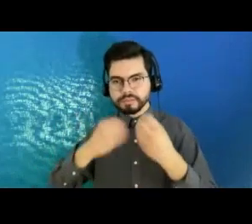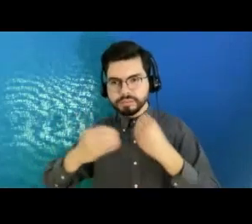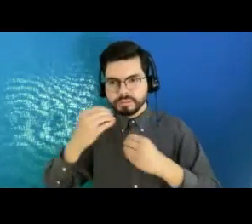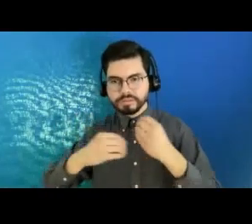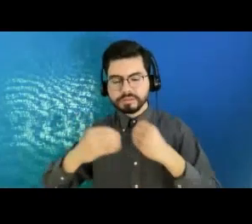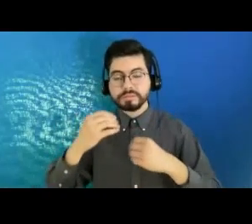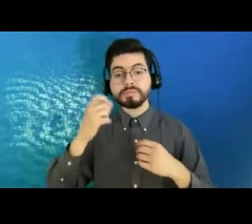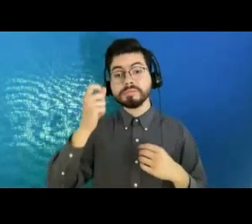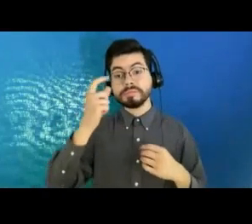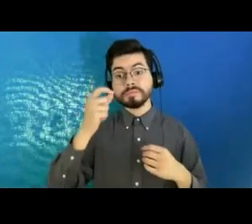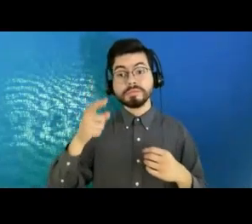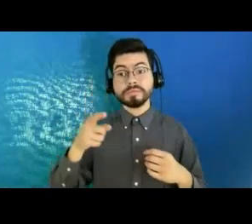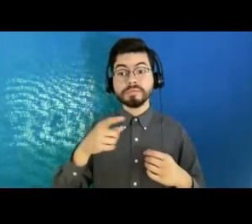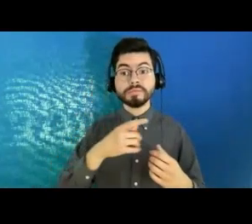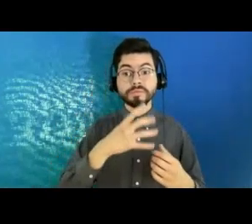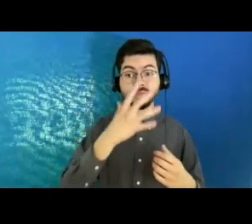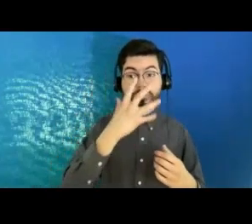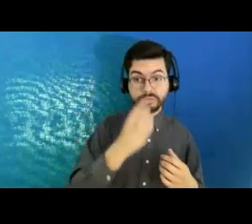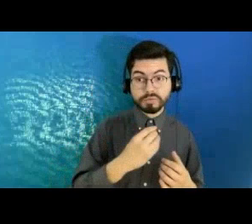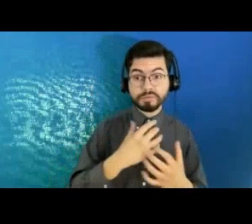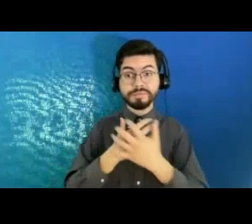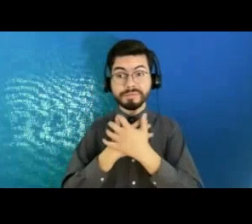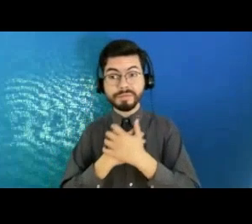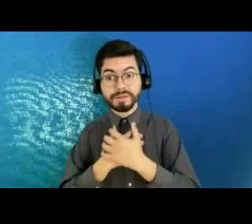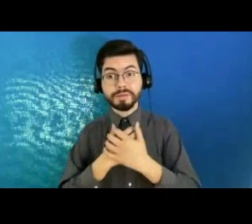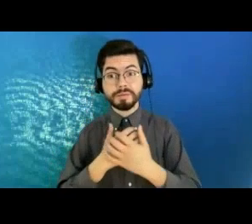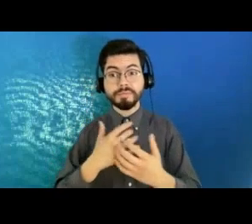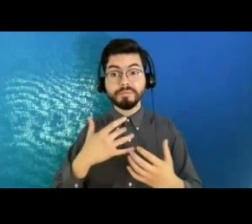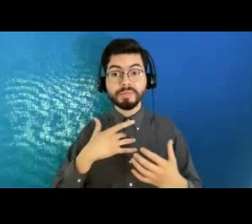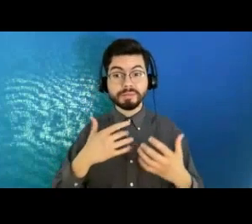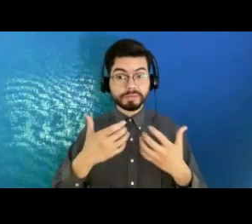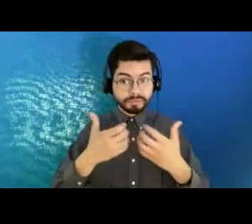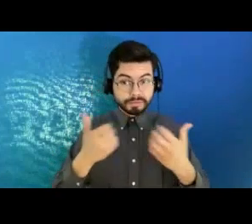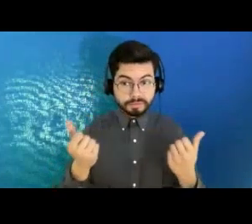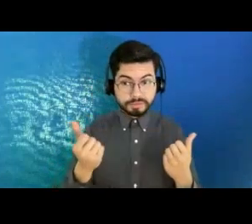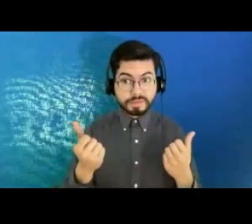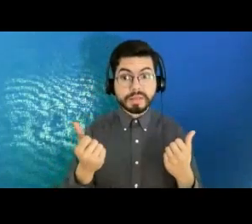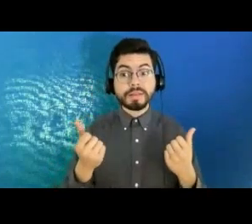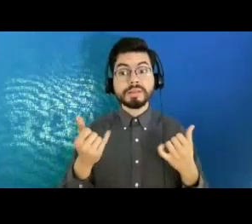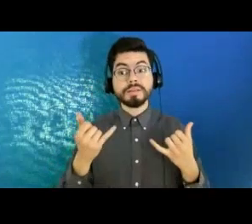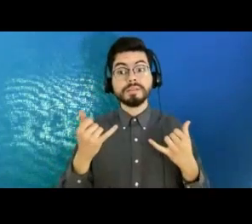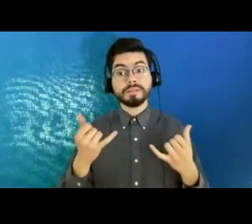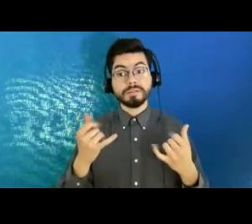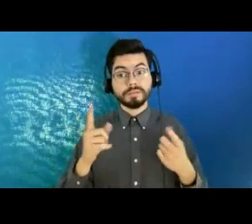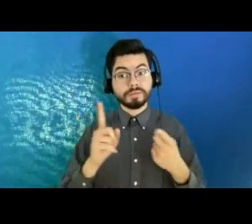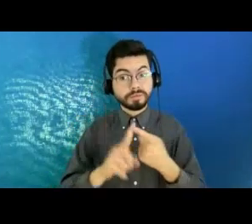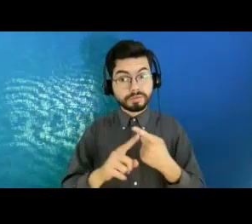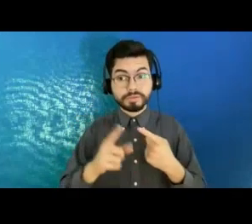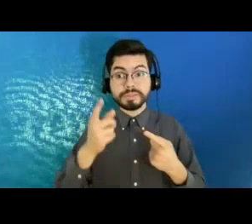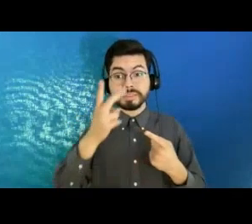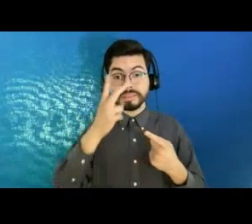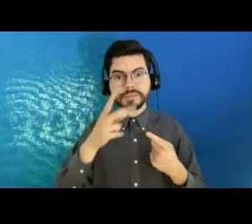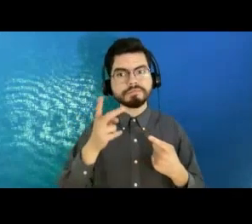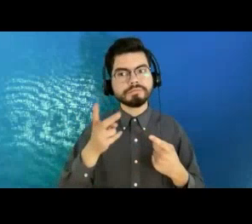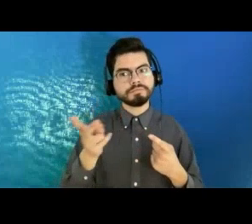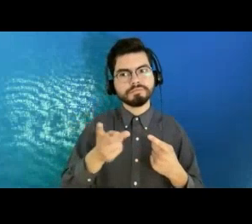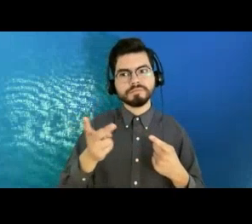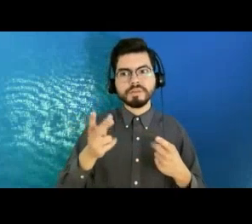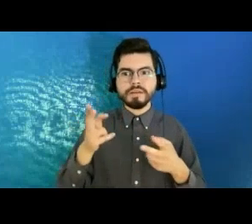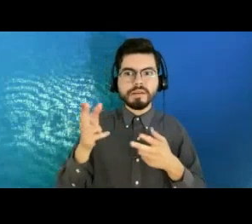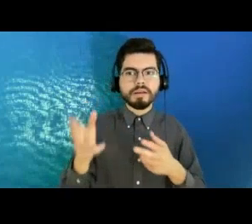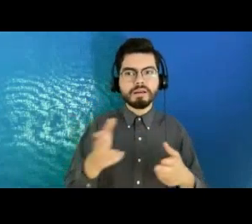actually A, collaborating together on hunting, and B, socializing. So that's a very unique experience for us, and it's